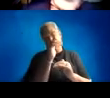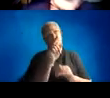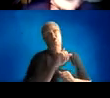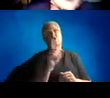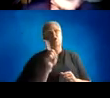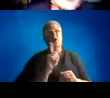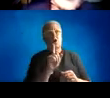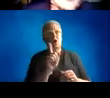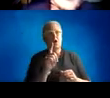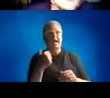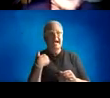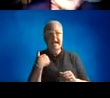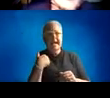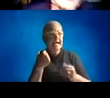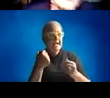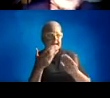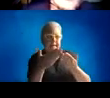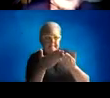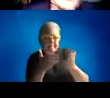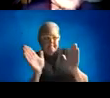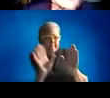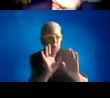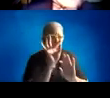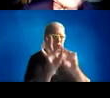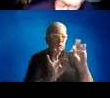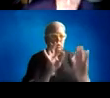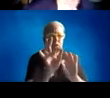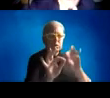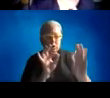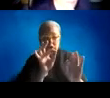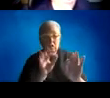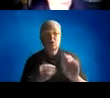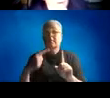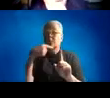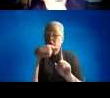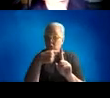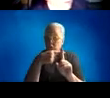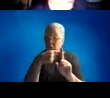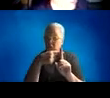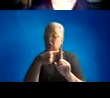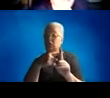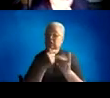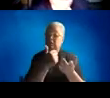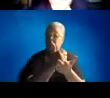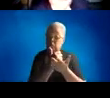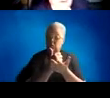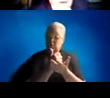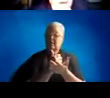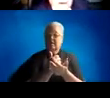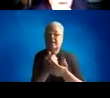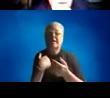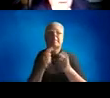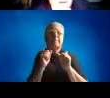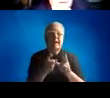questions across board. And to also qualify that, I had to do activities of